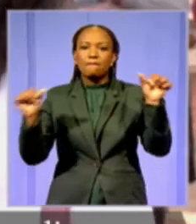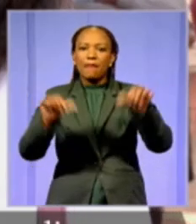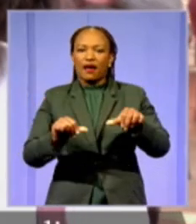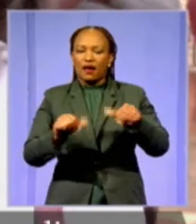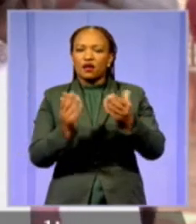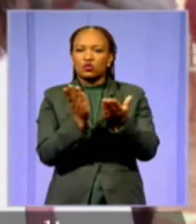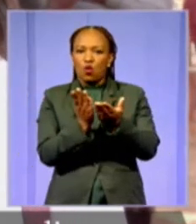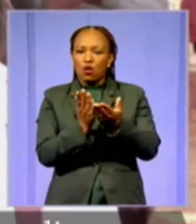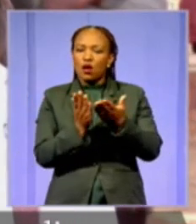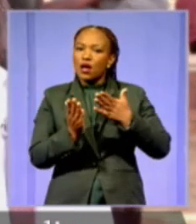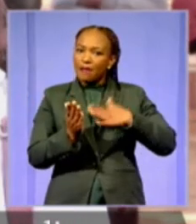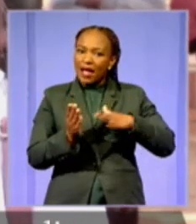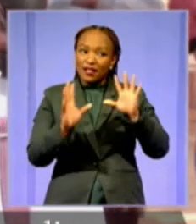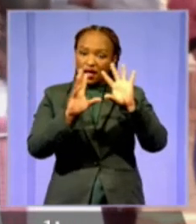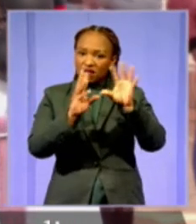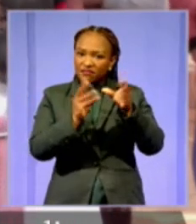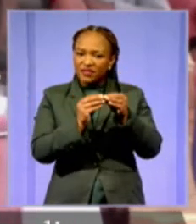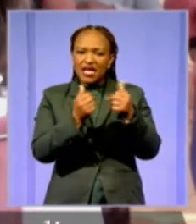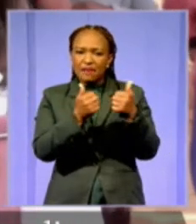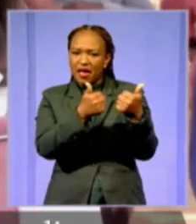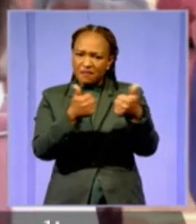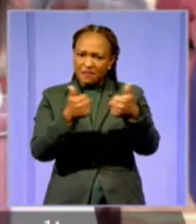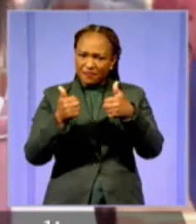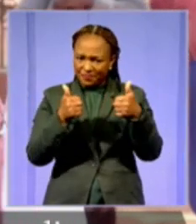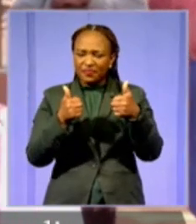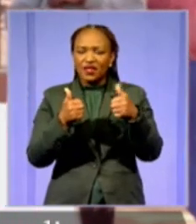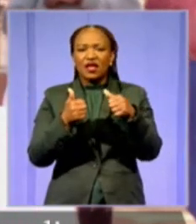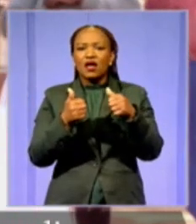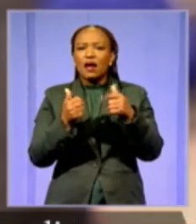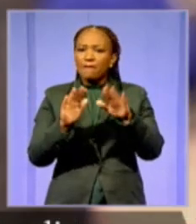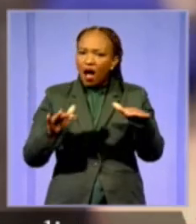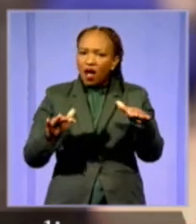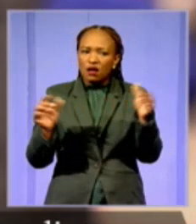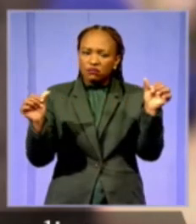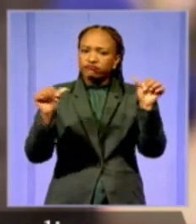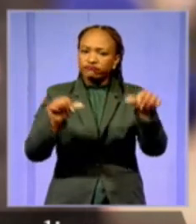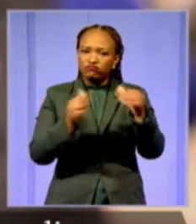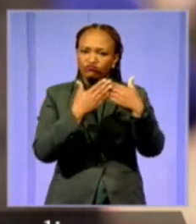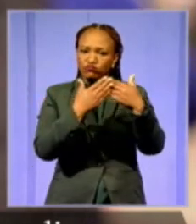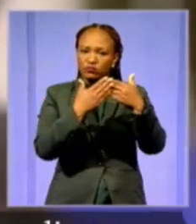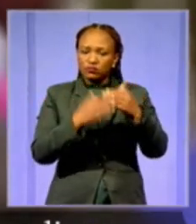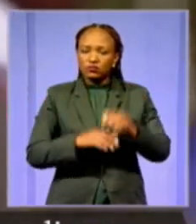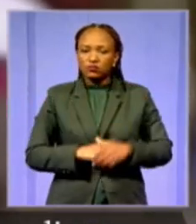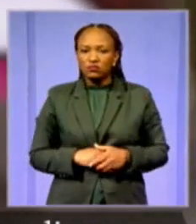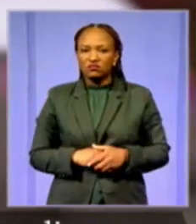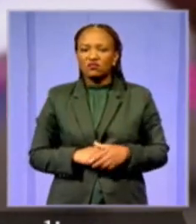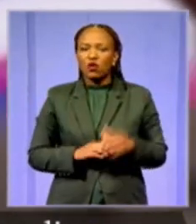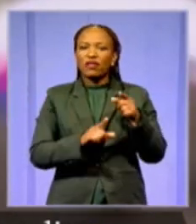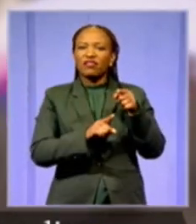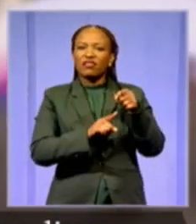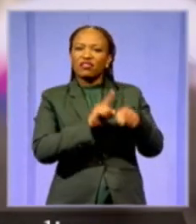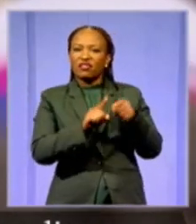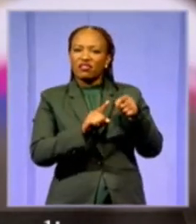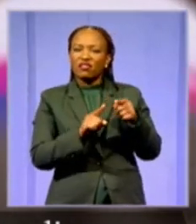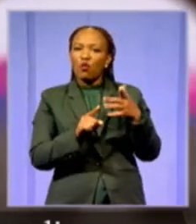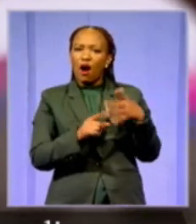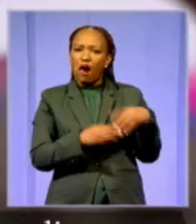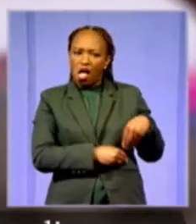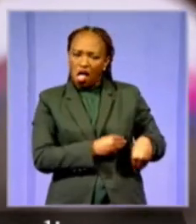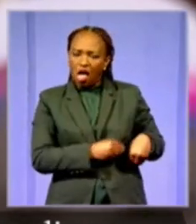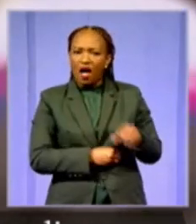ka order bana ba kgone hore ba khutlele hape dithutong tsa bona. Ditatofatso tsa go tlhorontsha le tsona di tlhageletse kwa